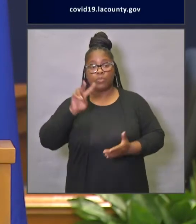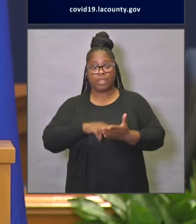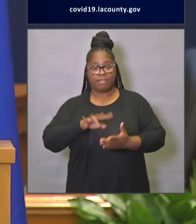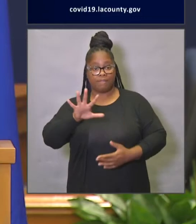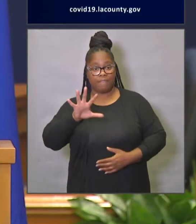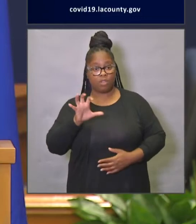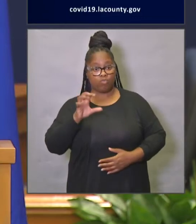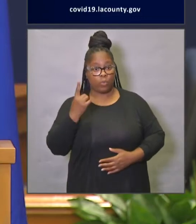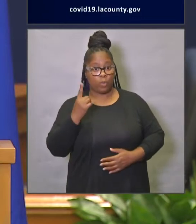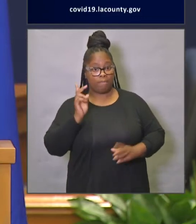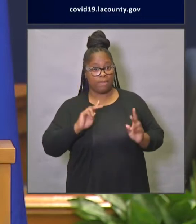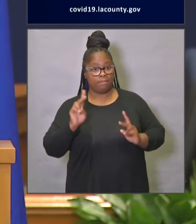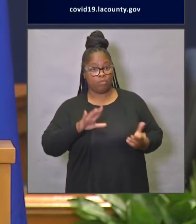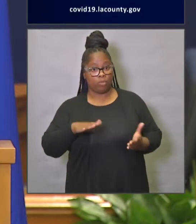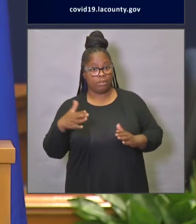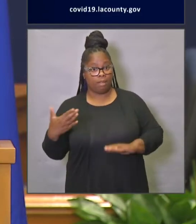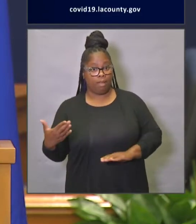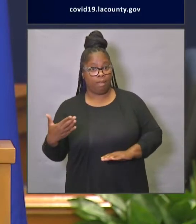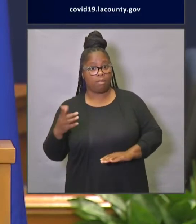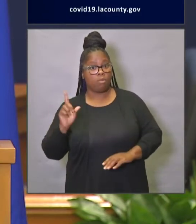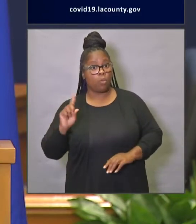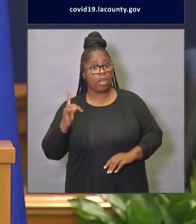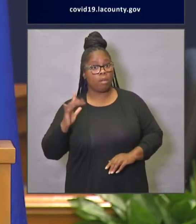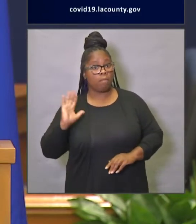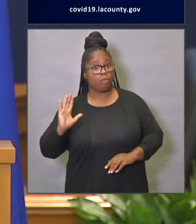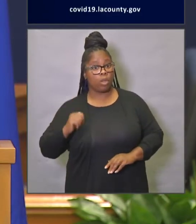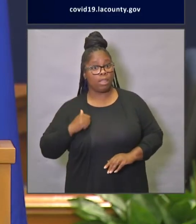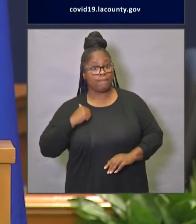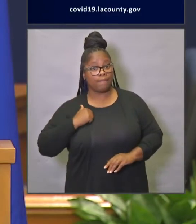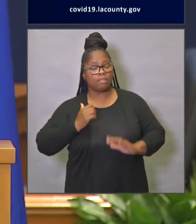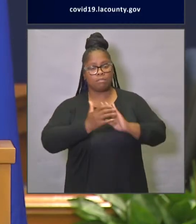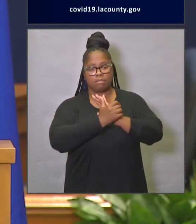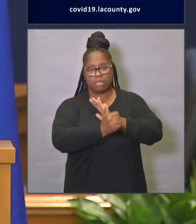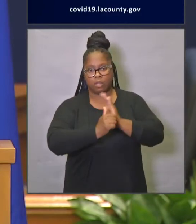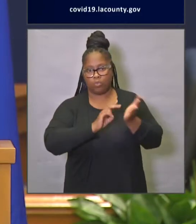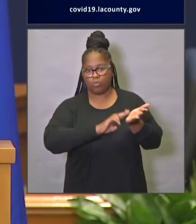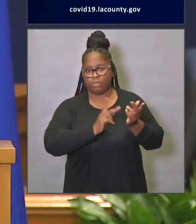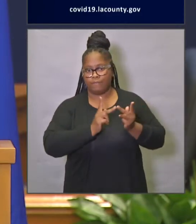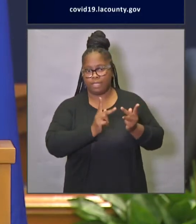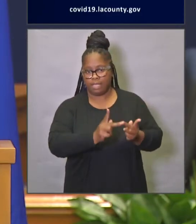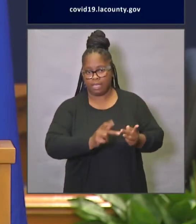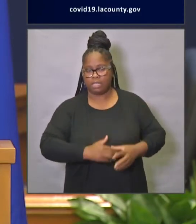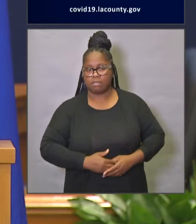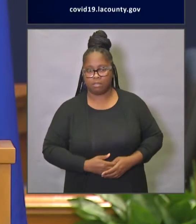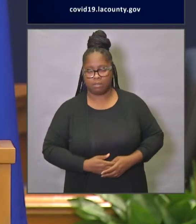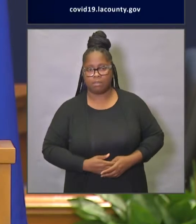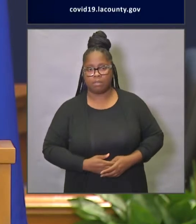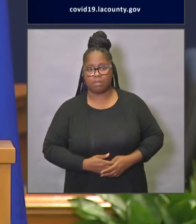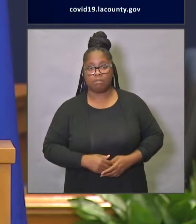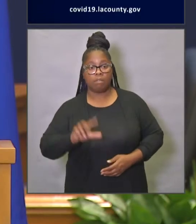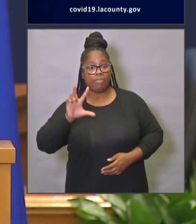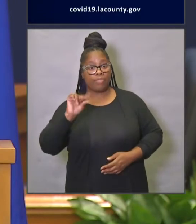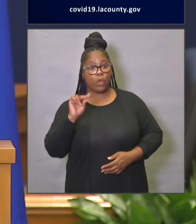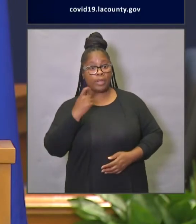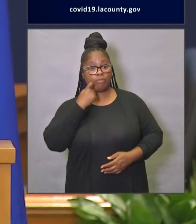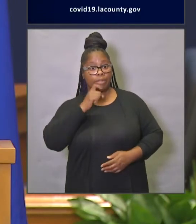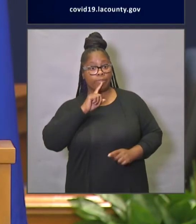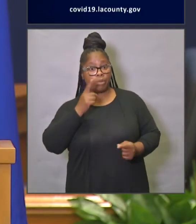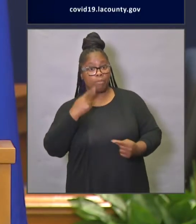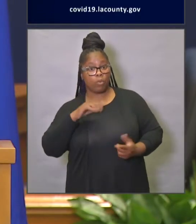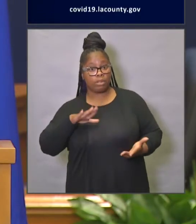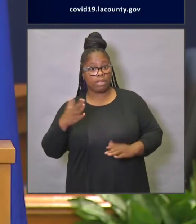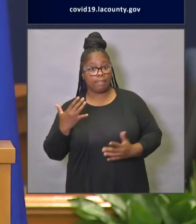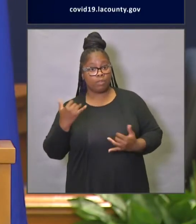2,501 of the people who passed away resided in our skilled nursing facilities. Of the 30 newly reported deaths